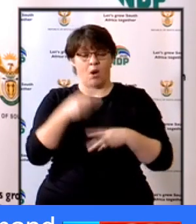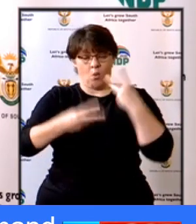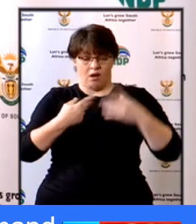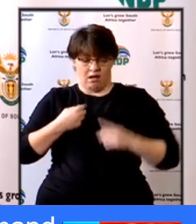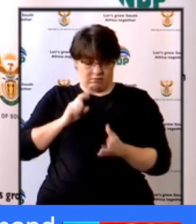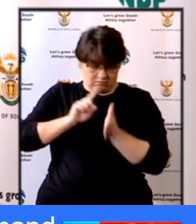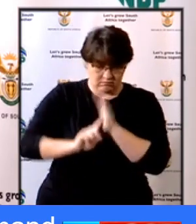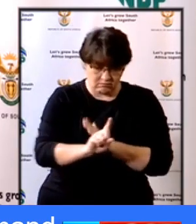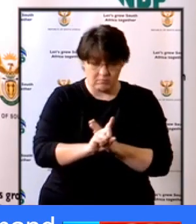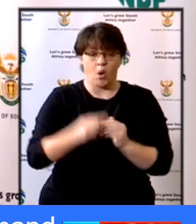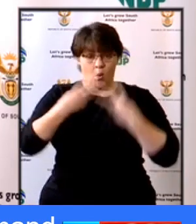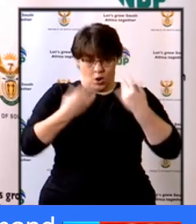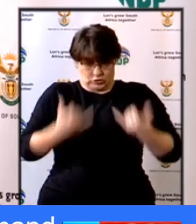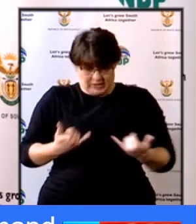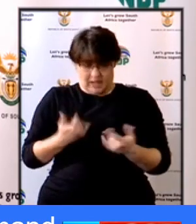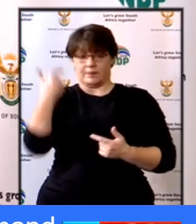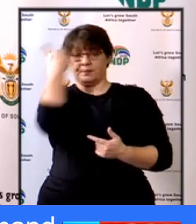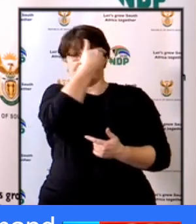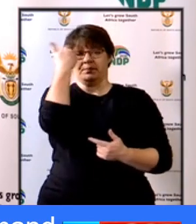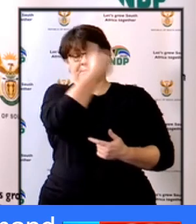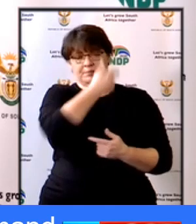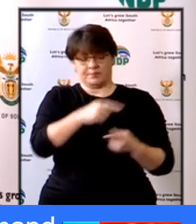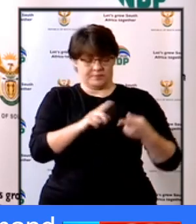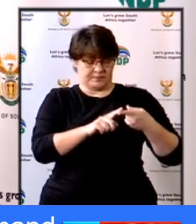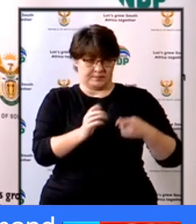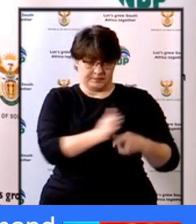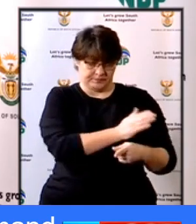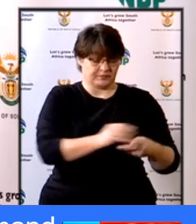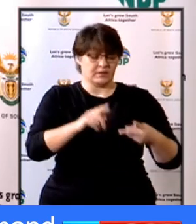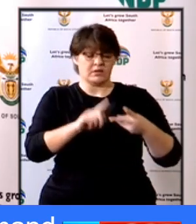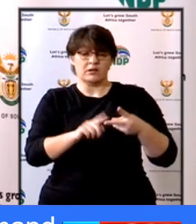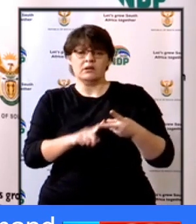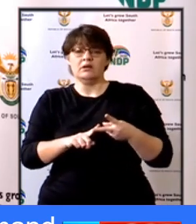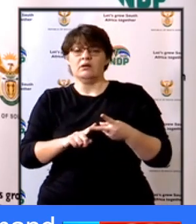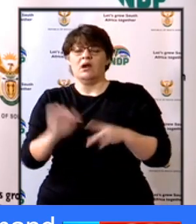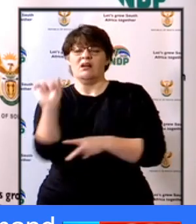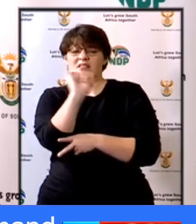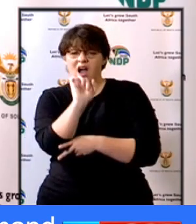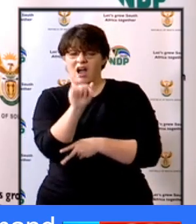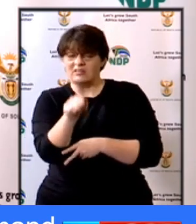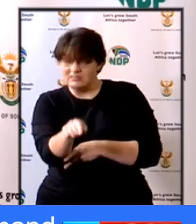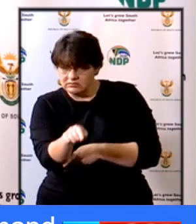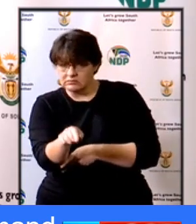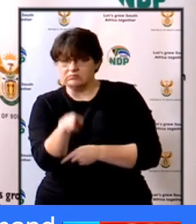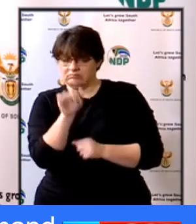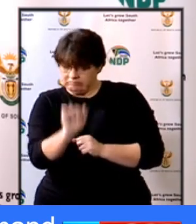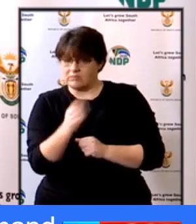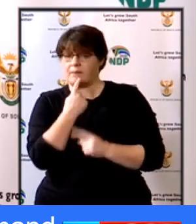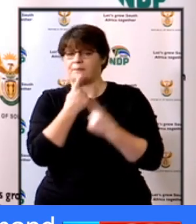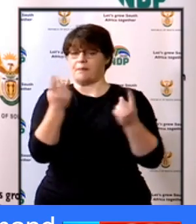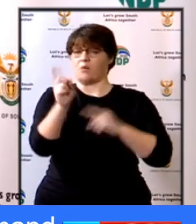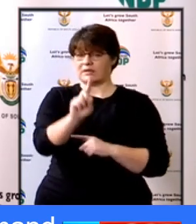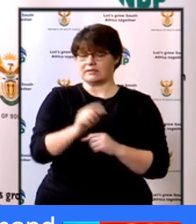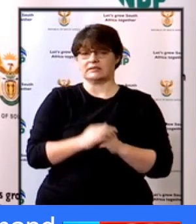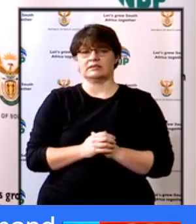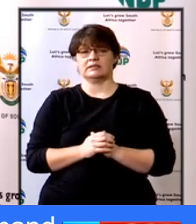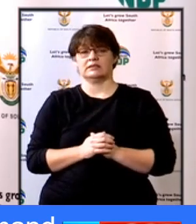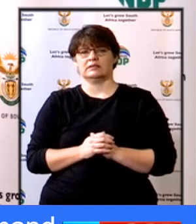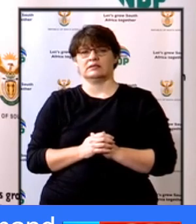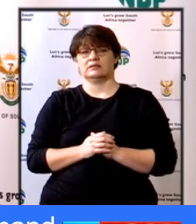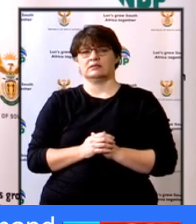report to work. The automotive industry, for example, have said that they will